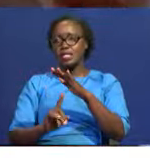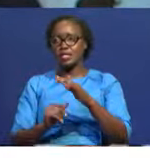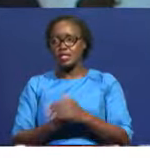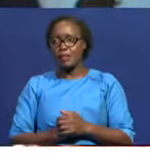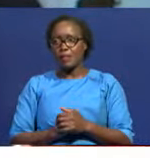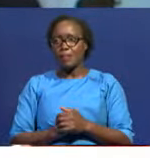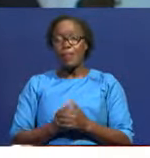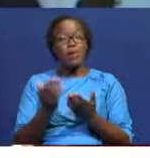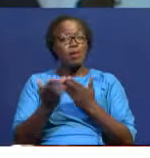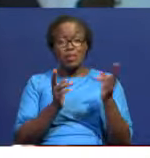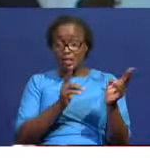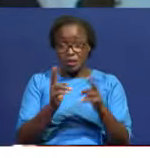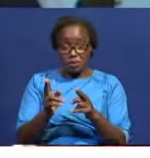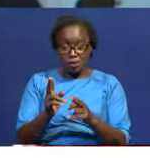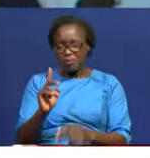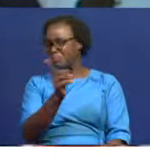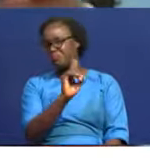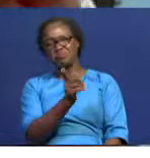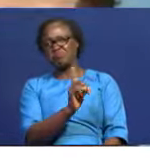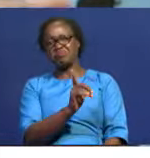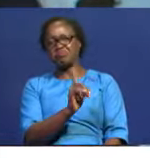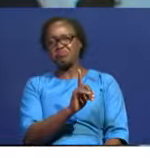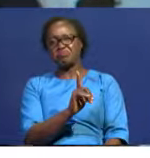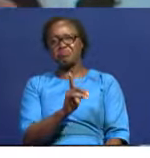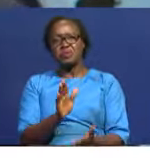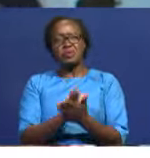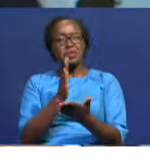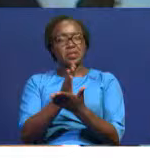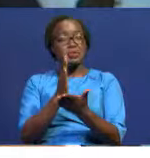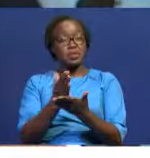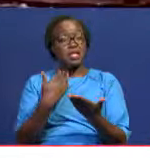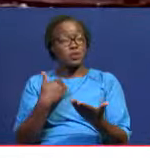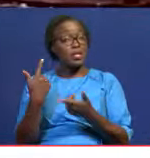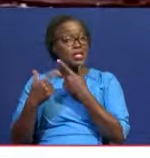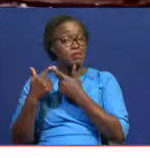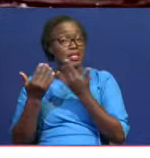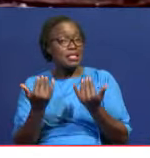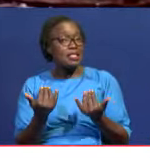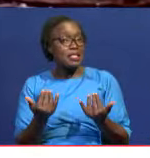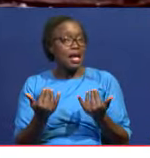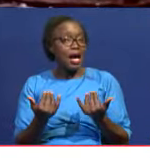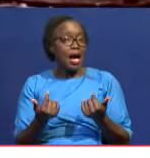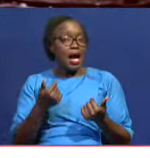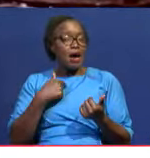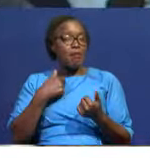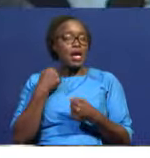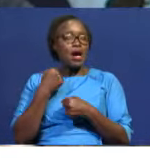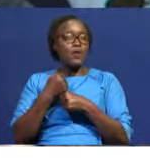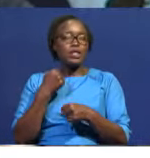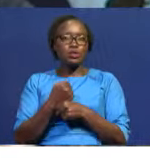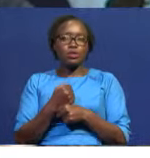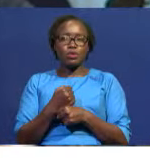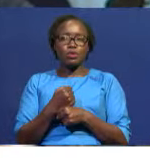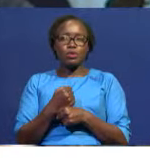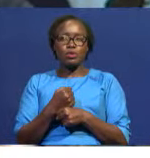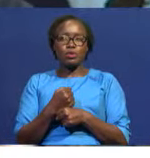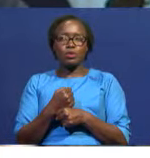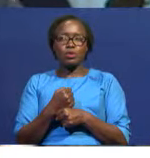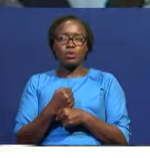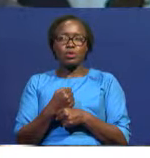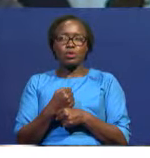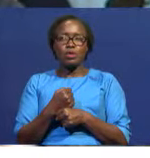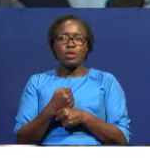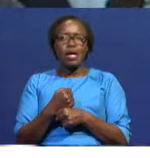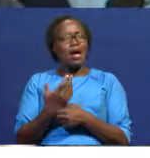It's not going to be business as usual with the kind of reality we are faced with now. I am going to do a